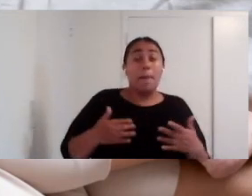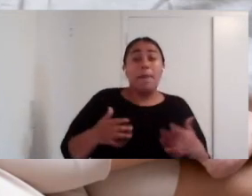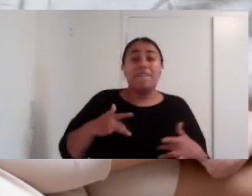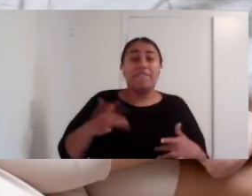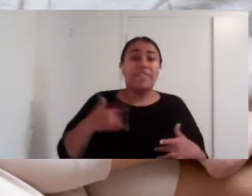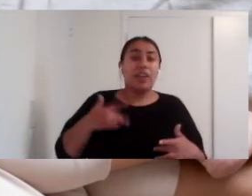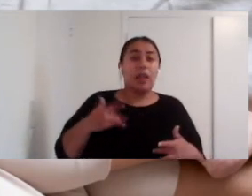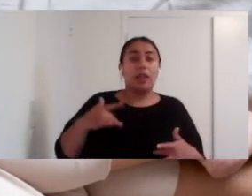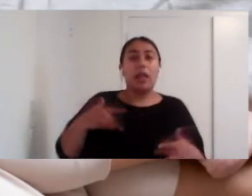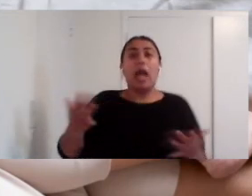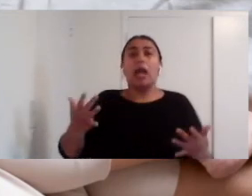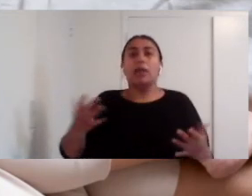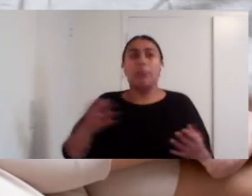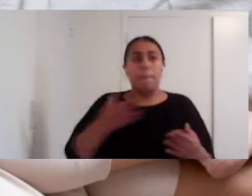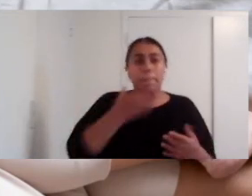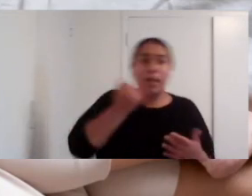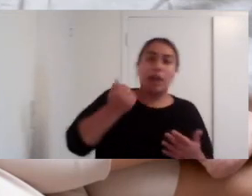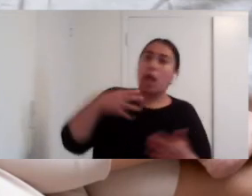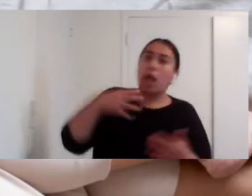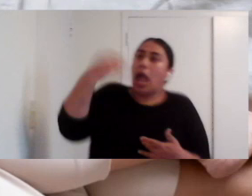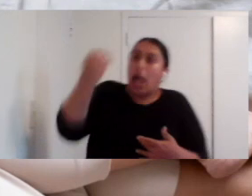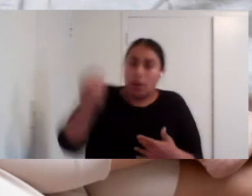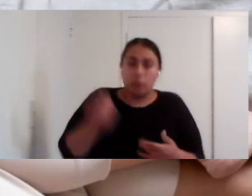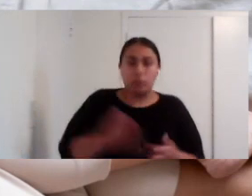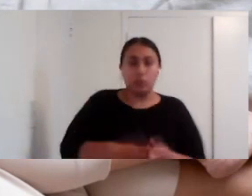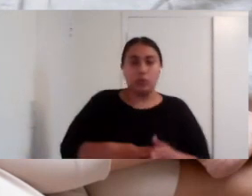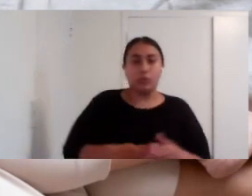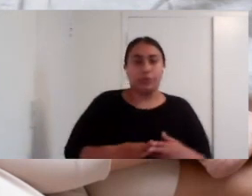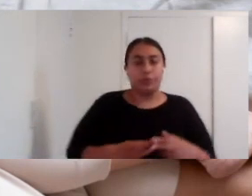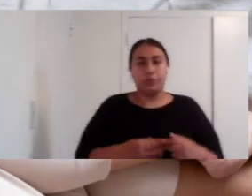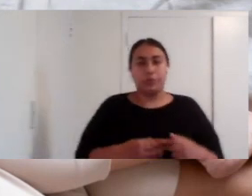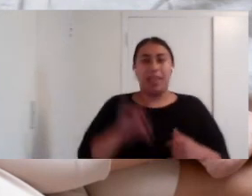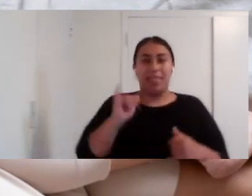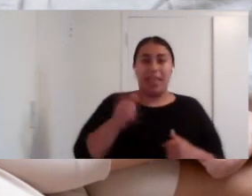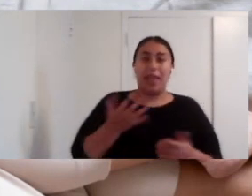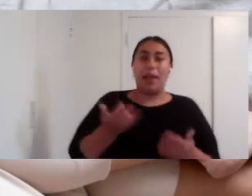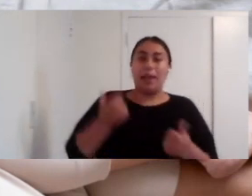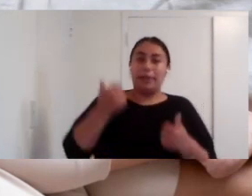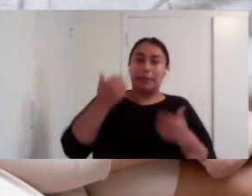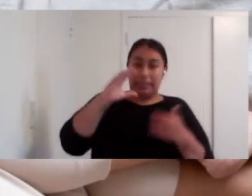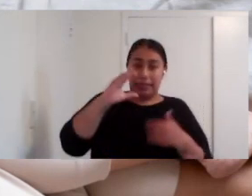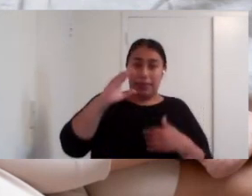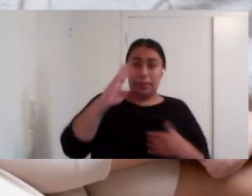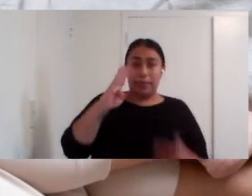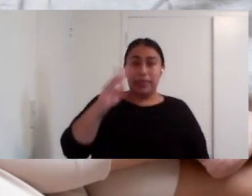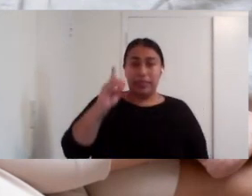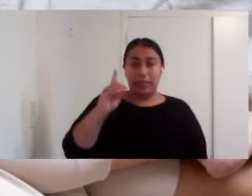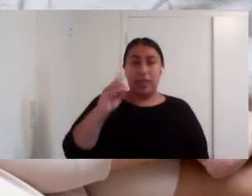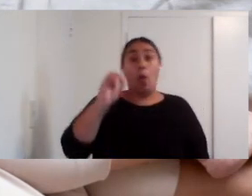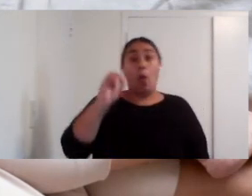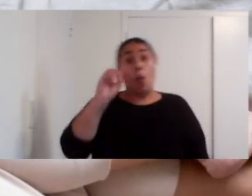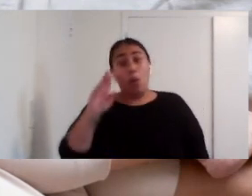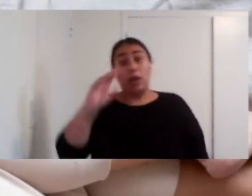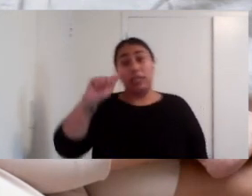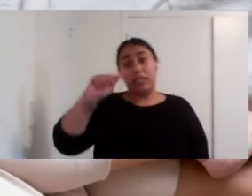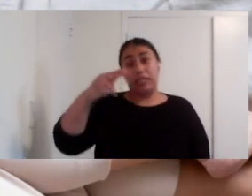this list. If we look, there are a few that are related to MS and there are a few that are not. First and foremost, neuropathic